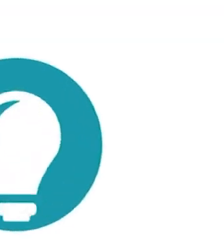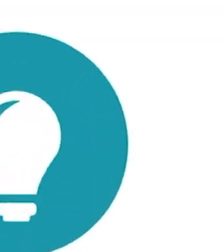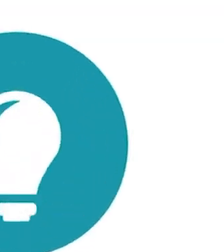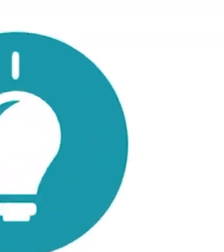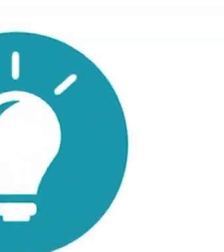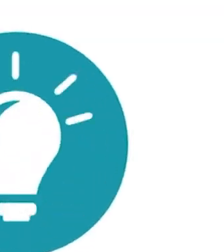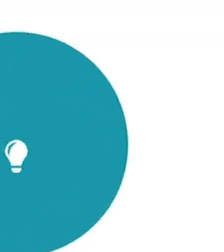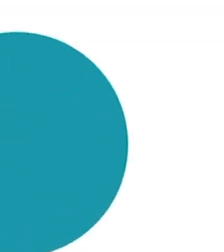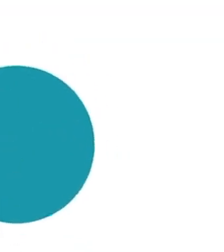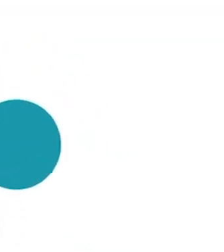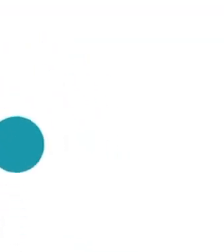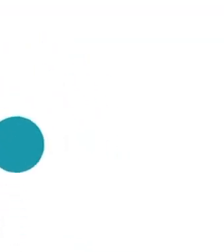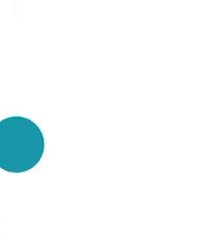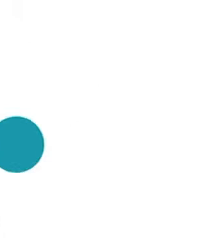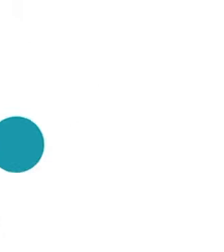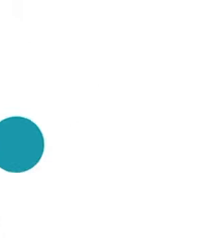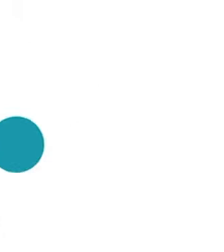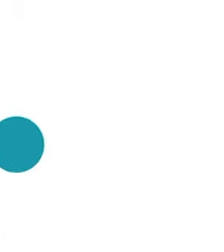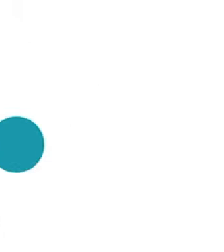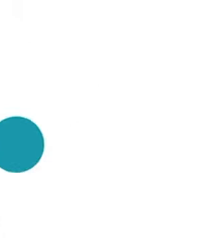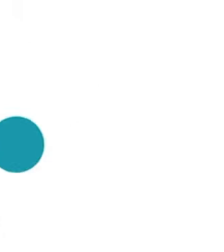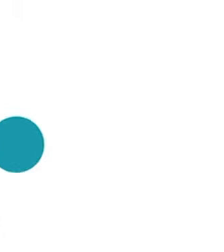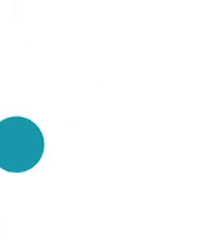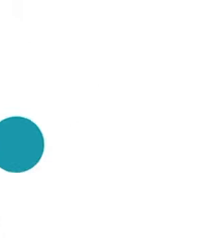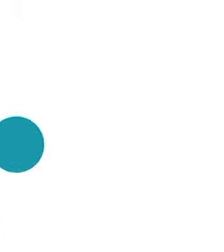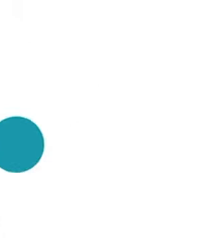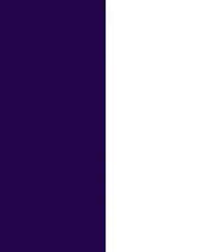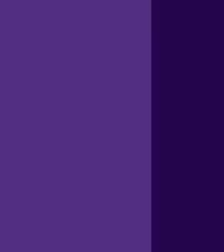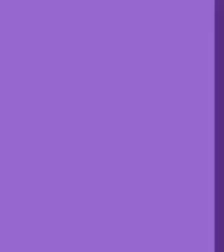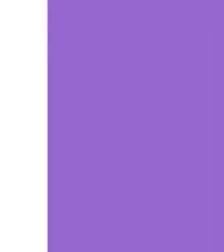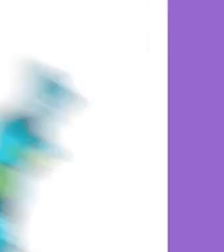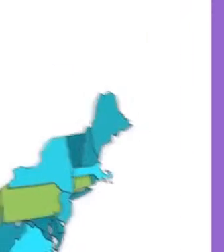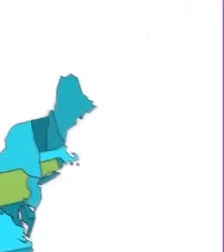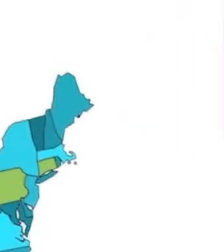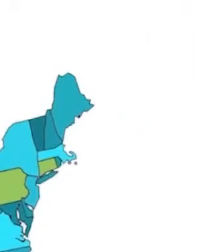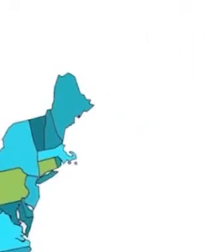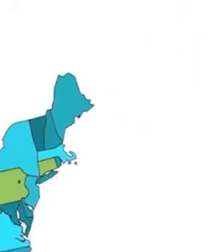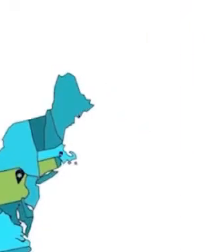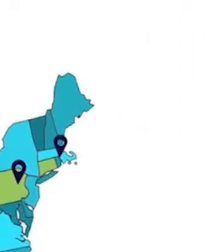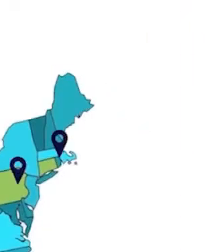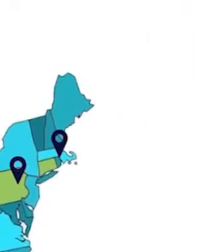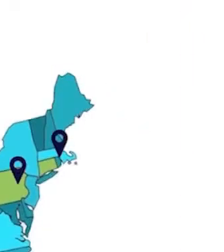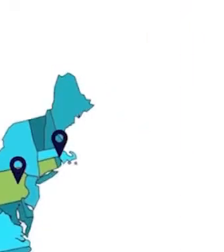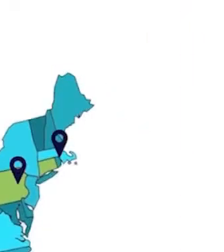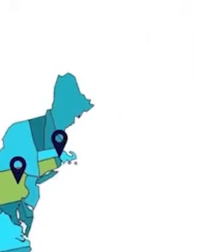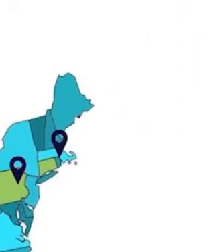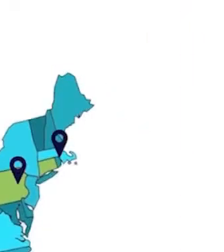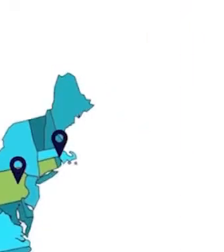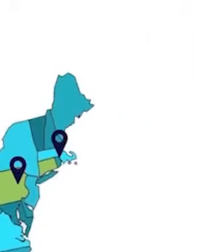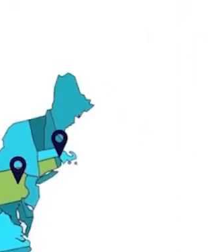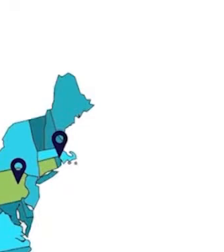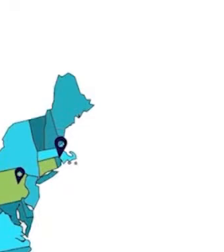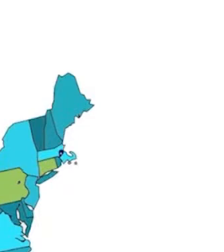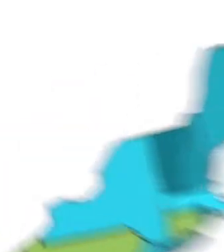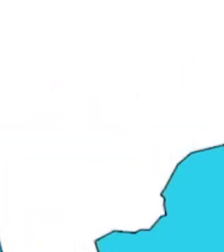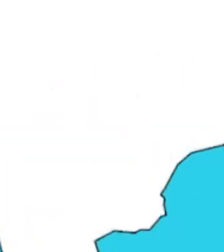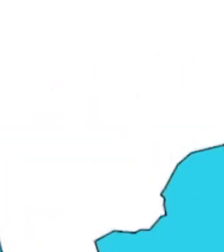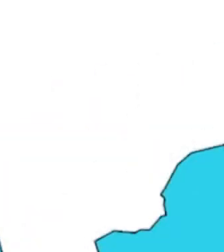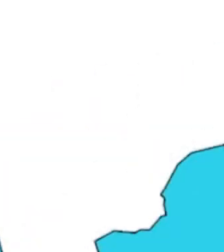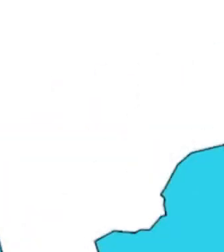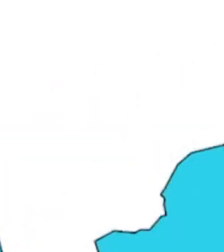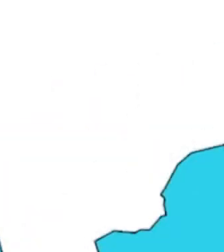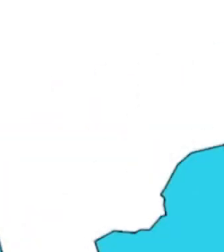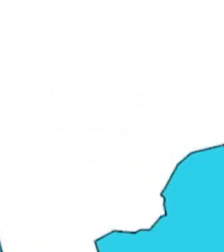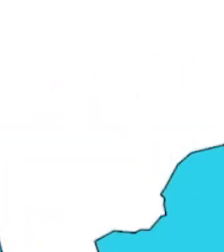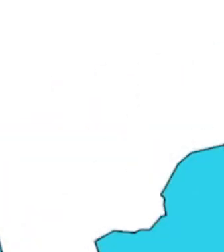inform, educate, and engage the citizens of Wisconsin. Wisconsinite is the nation's first and only independently